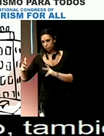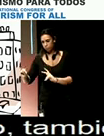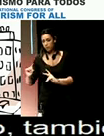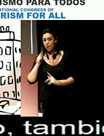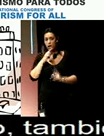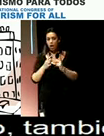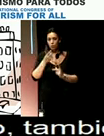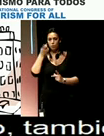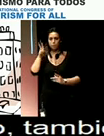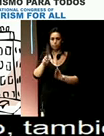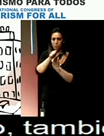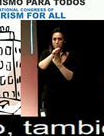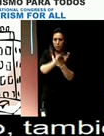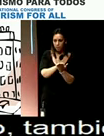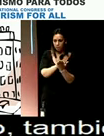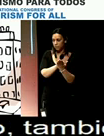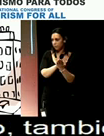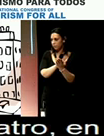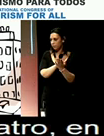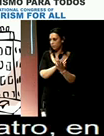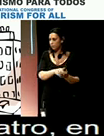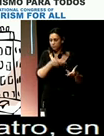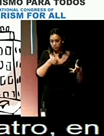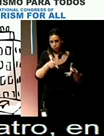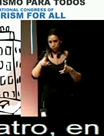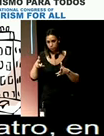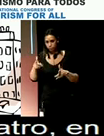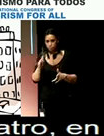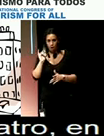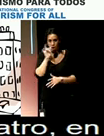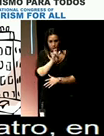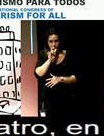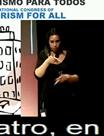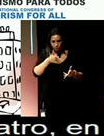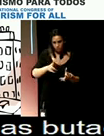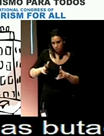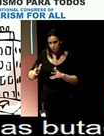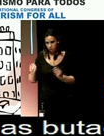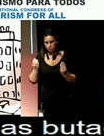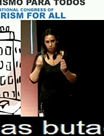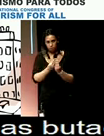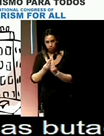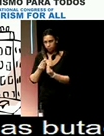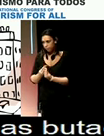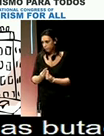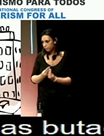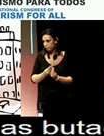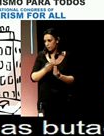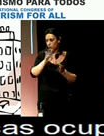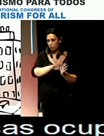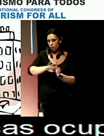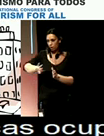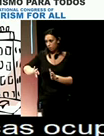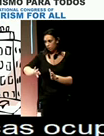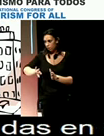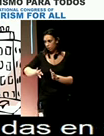some seats. Some of them are free, others are taken. And